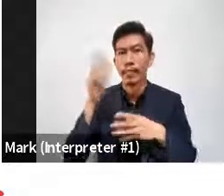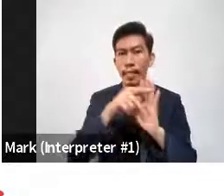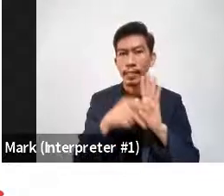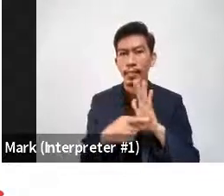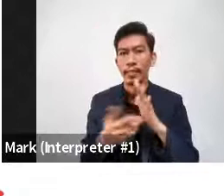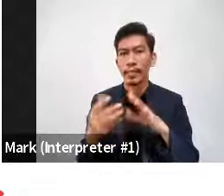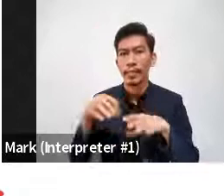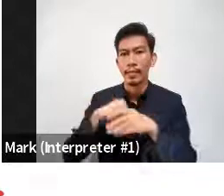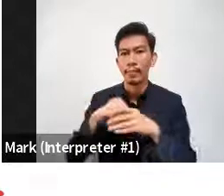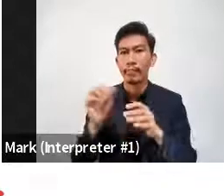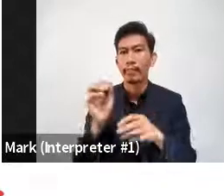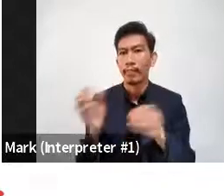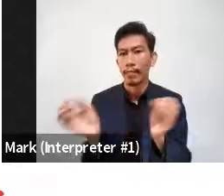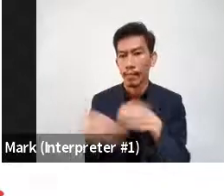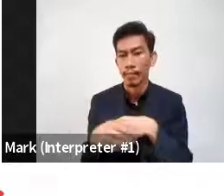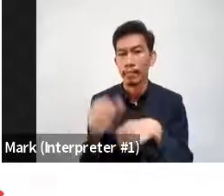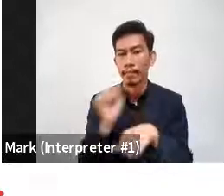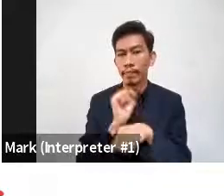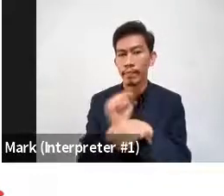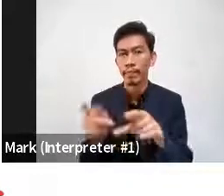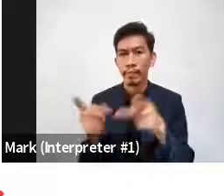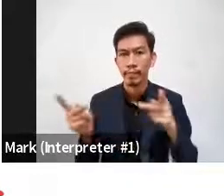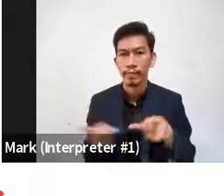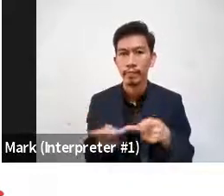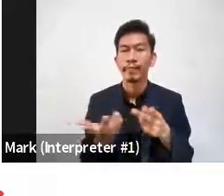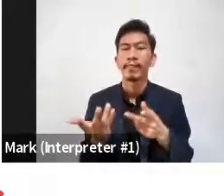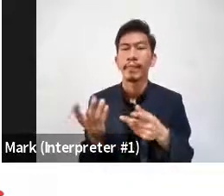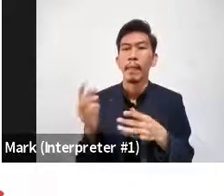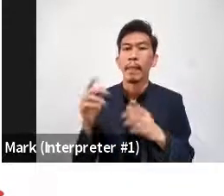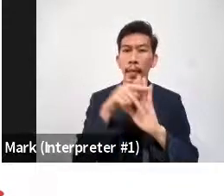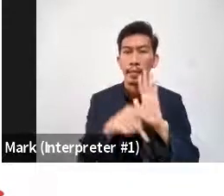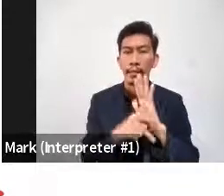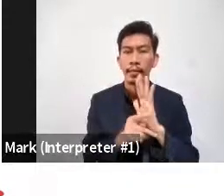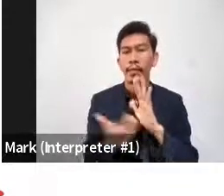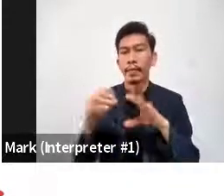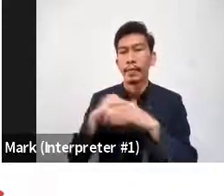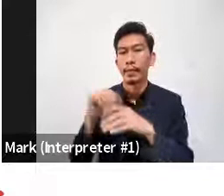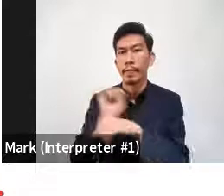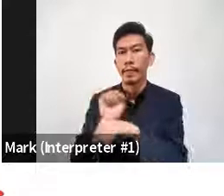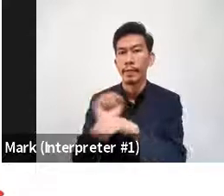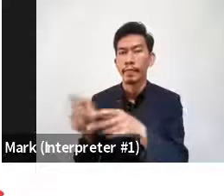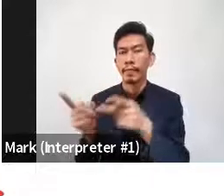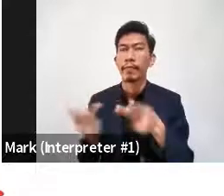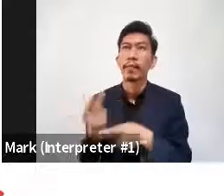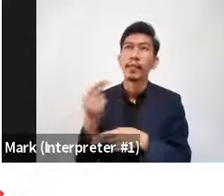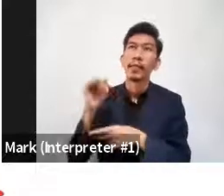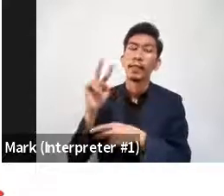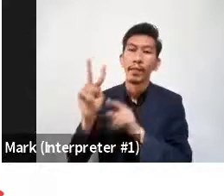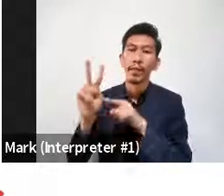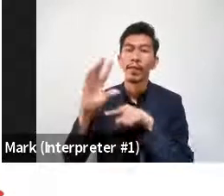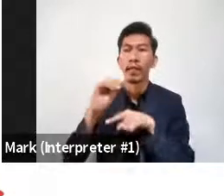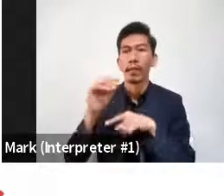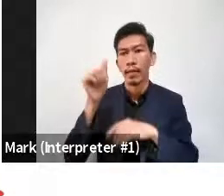be a good policy in the workplace because on top of the HIV/AIDS, hepatitis B